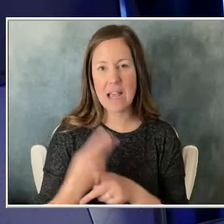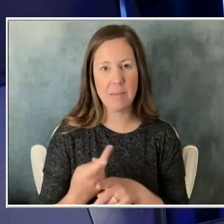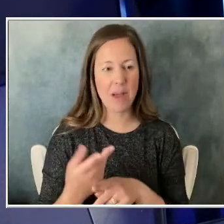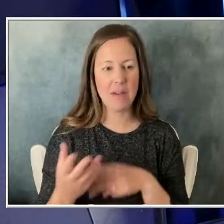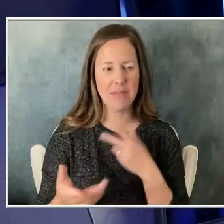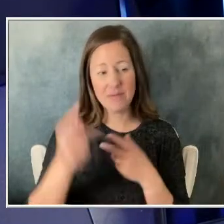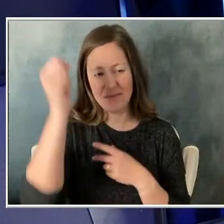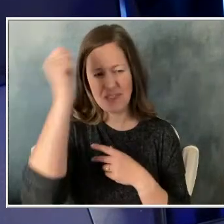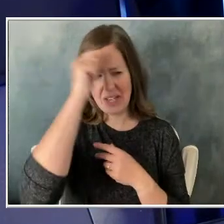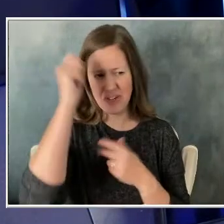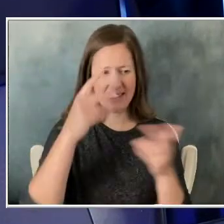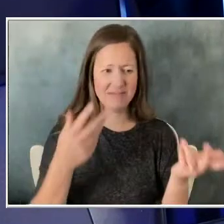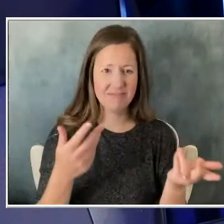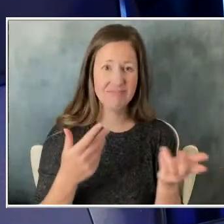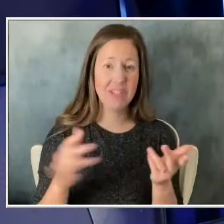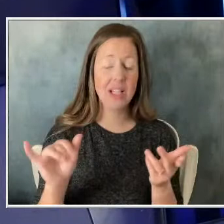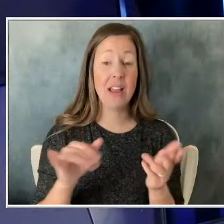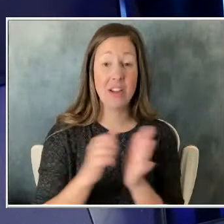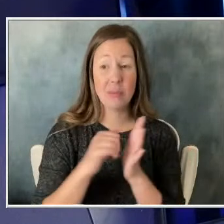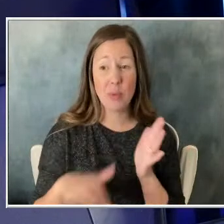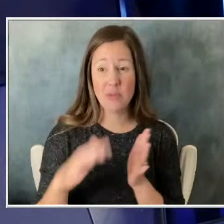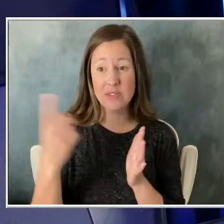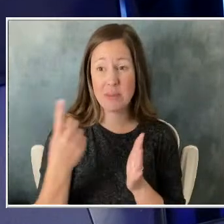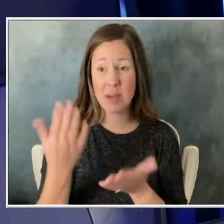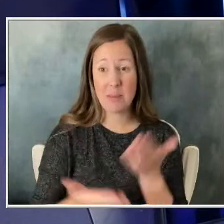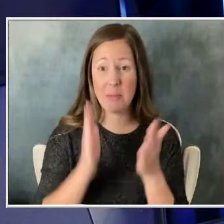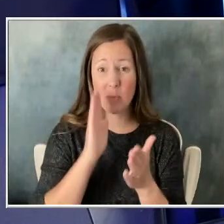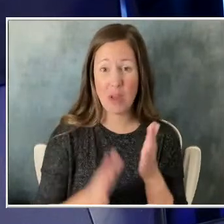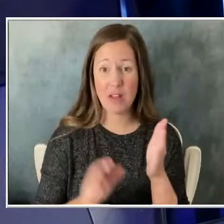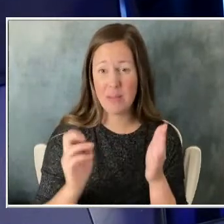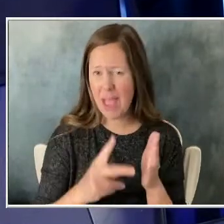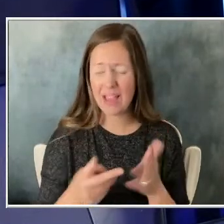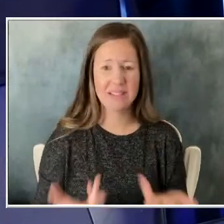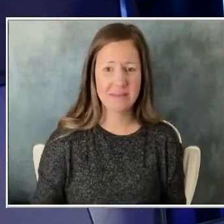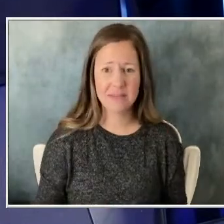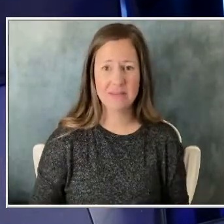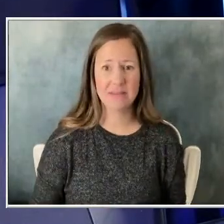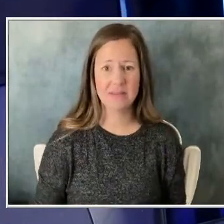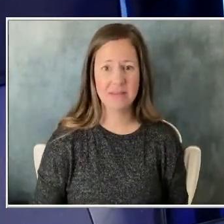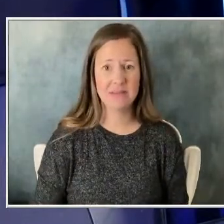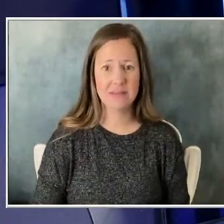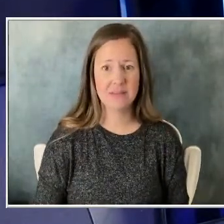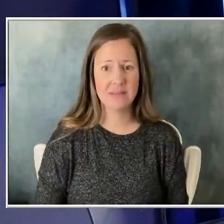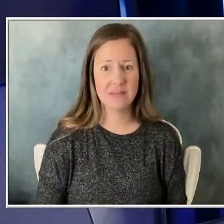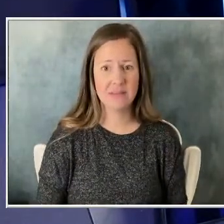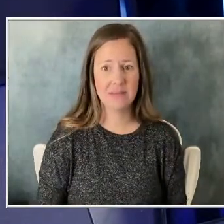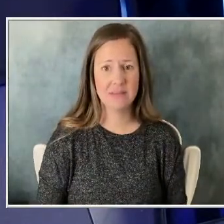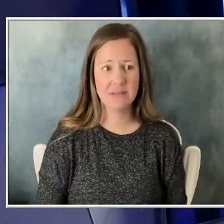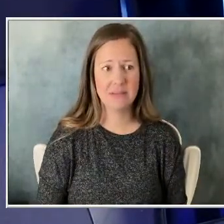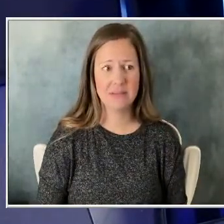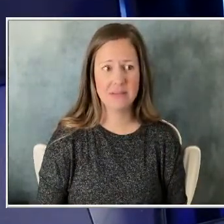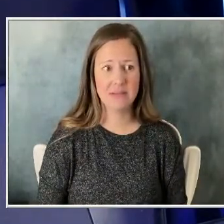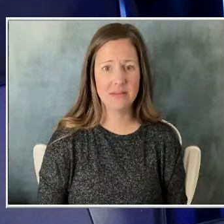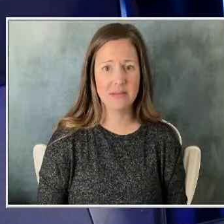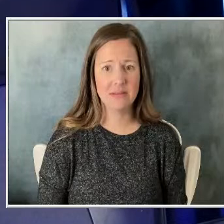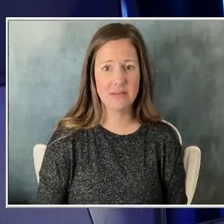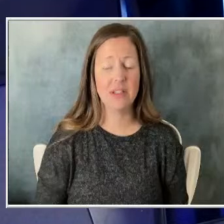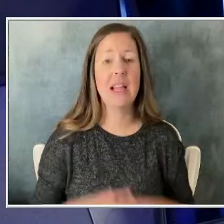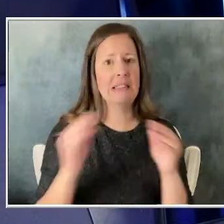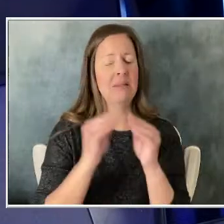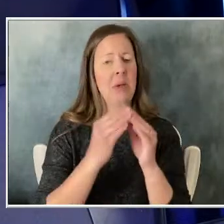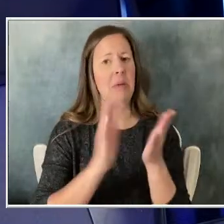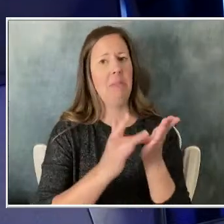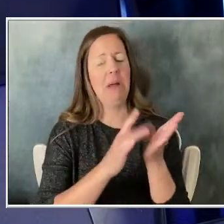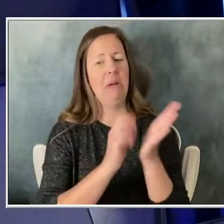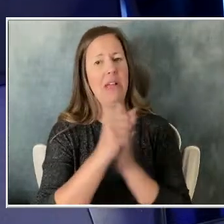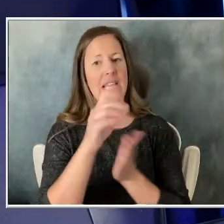remove something that may come back? Oh, that's a good question. You could answer that. That's more of a medical oncologist. Yeah, and when